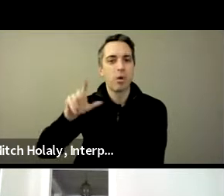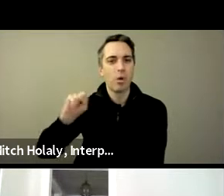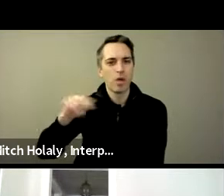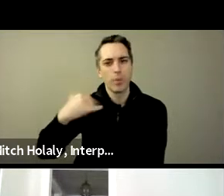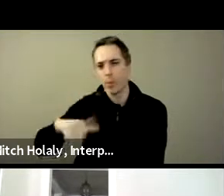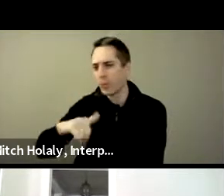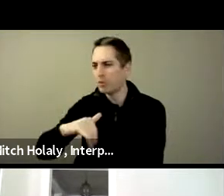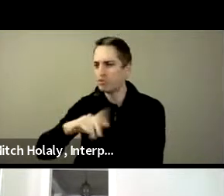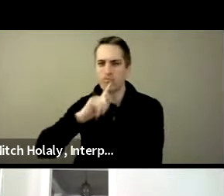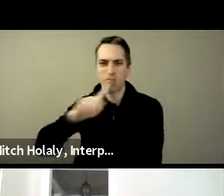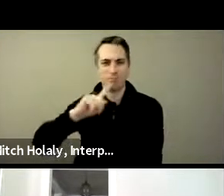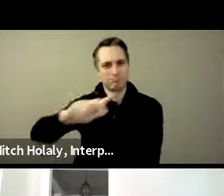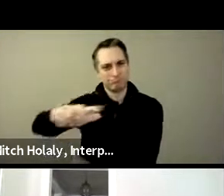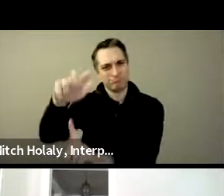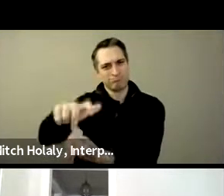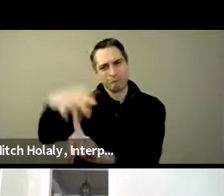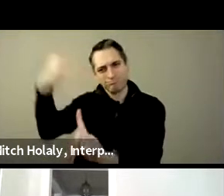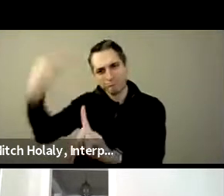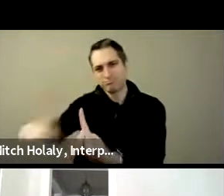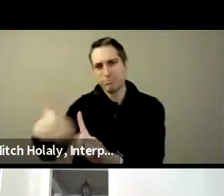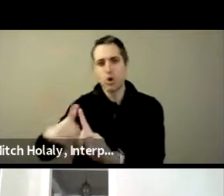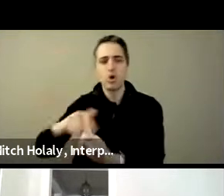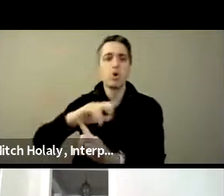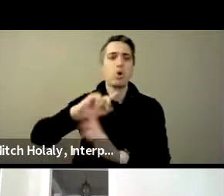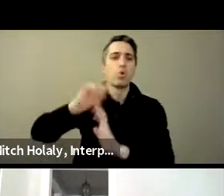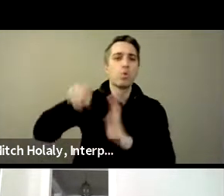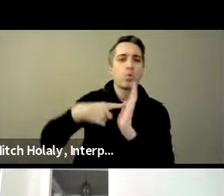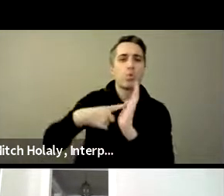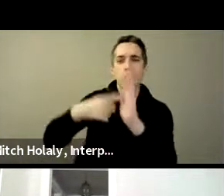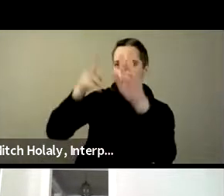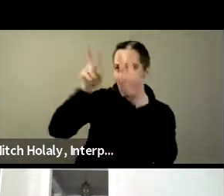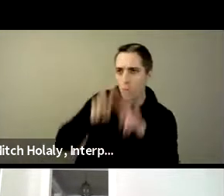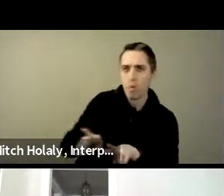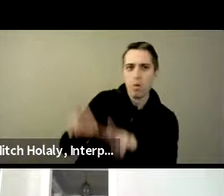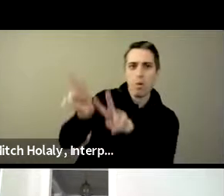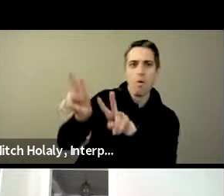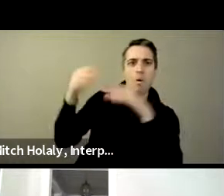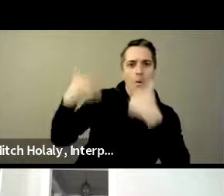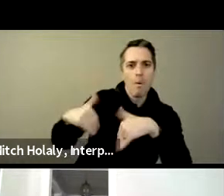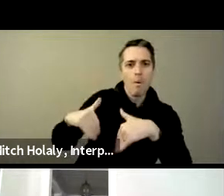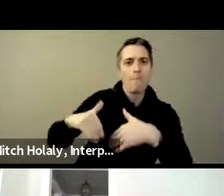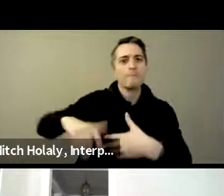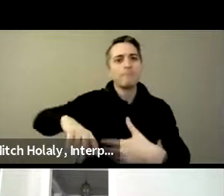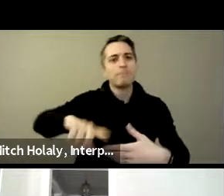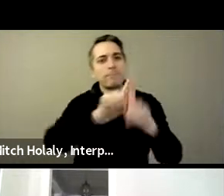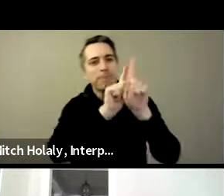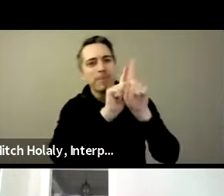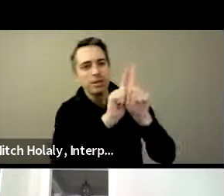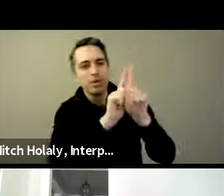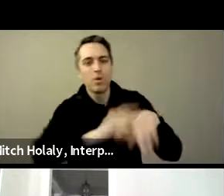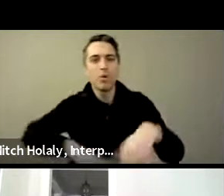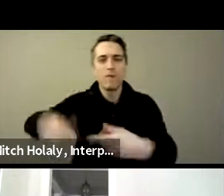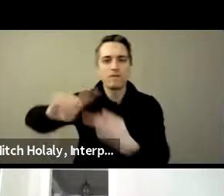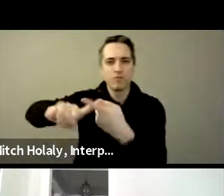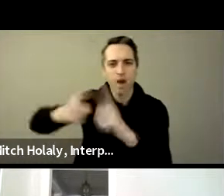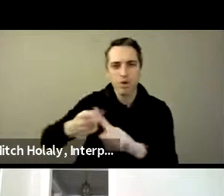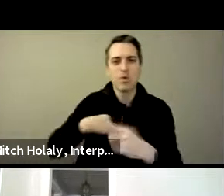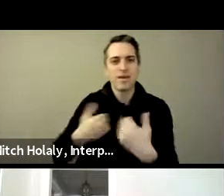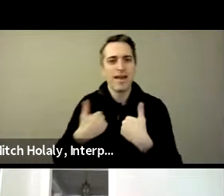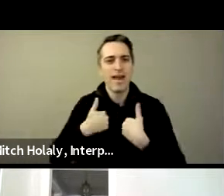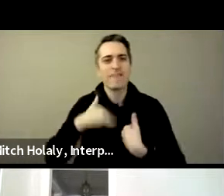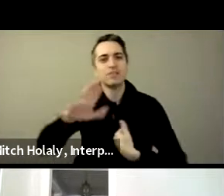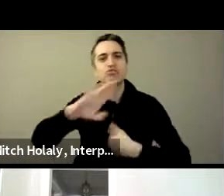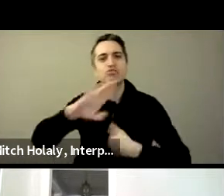public servant, a role model, mentor, family man, and friend. We join Benny Napoleon's loving daughter, grandson,